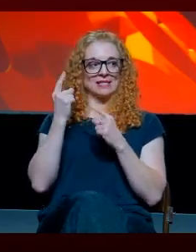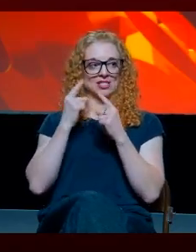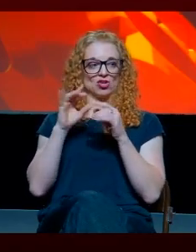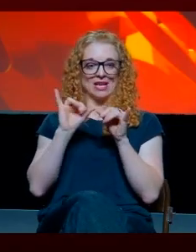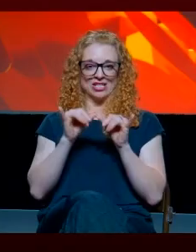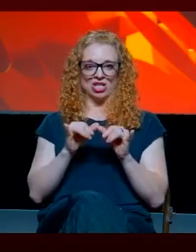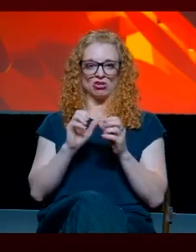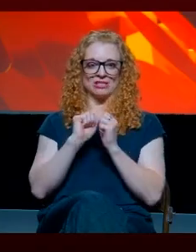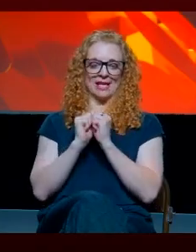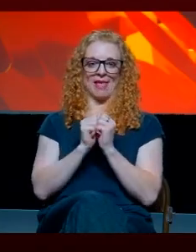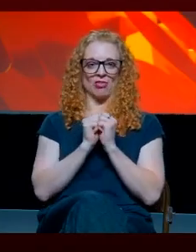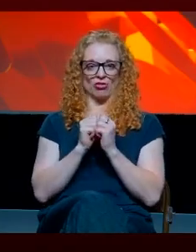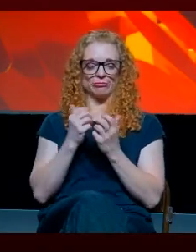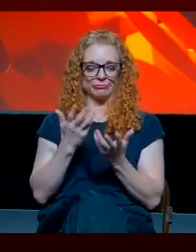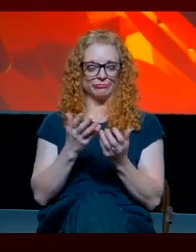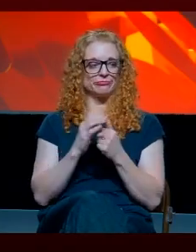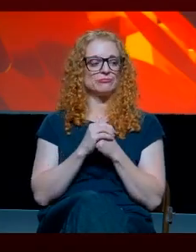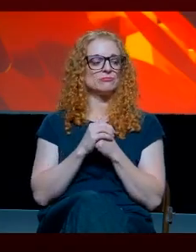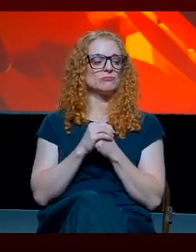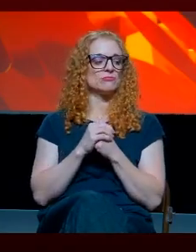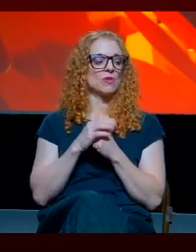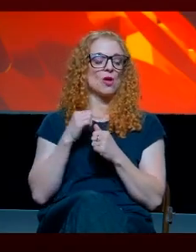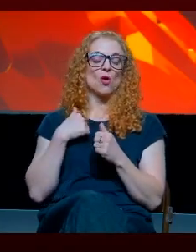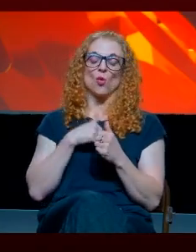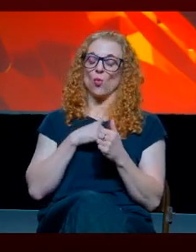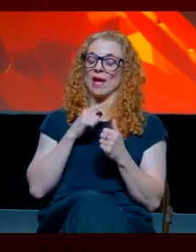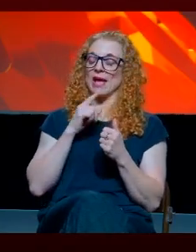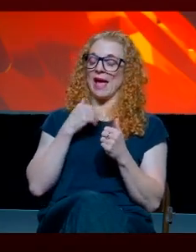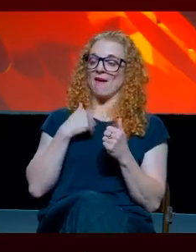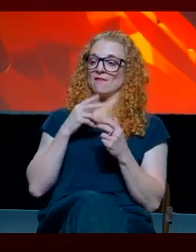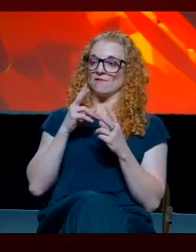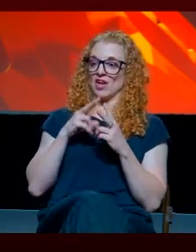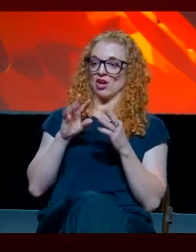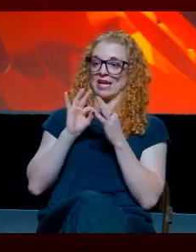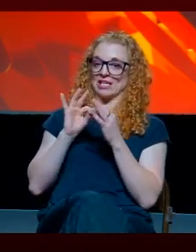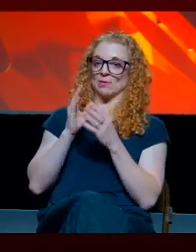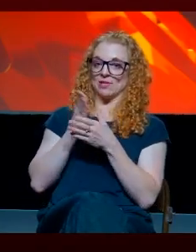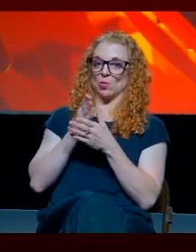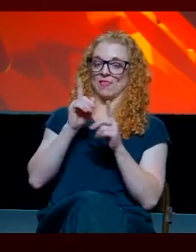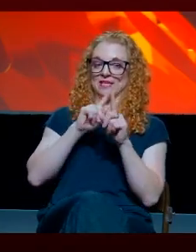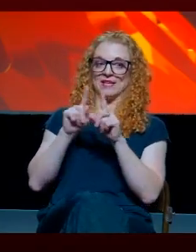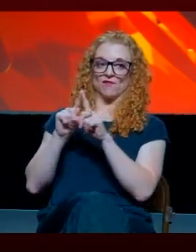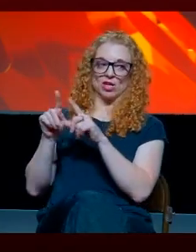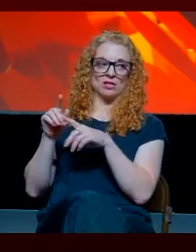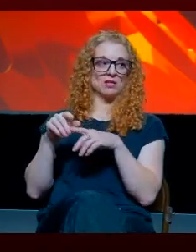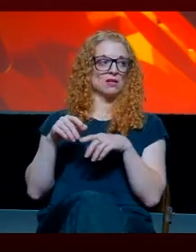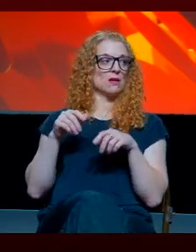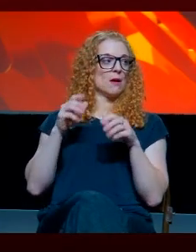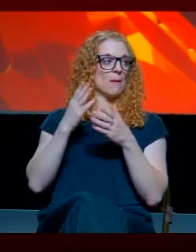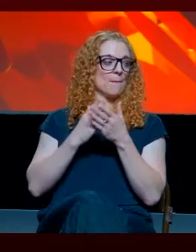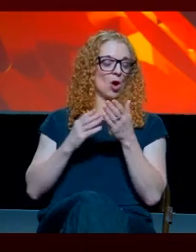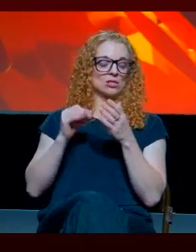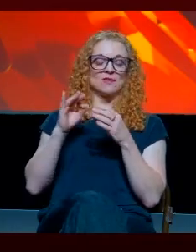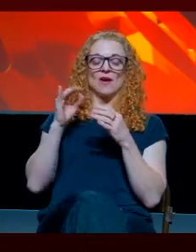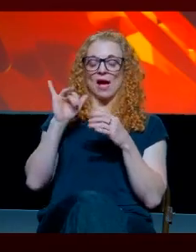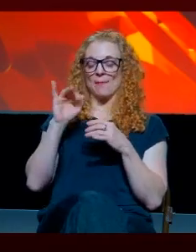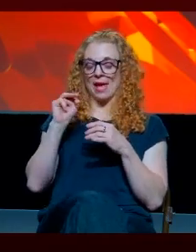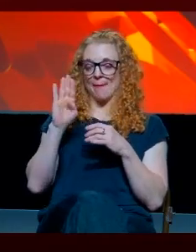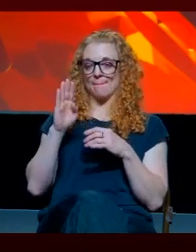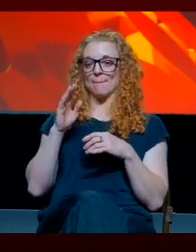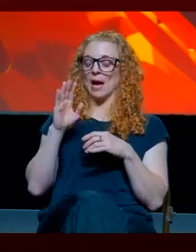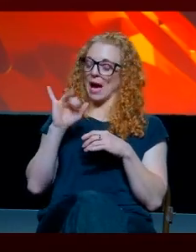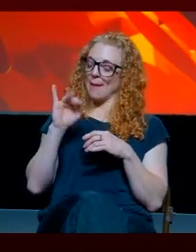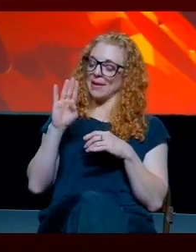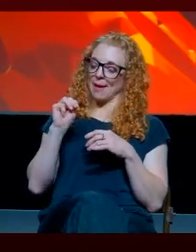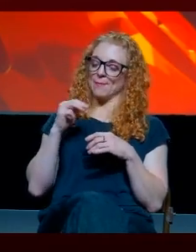together. We are very connected between the different parts of IBM. We share